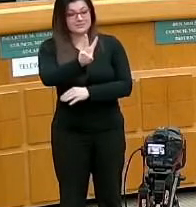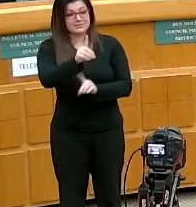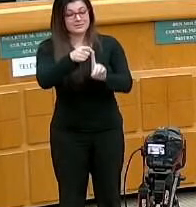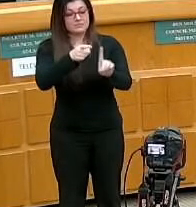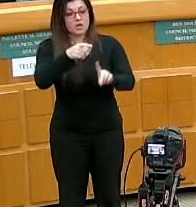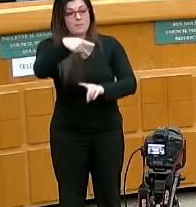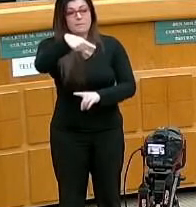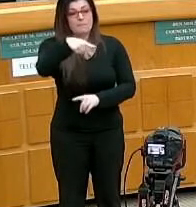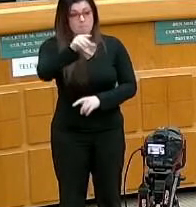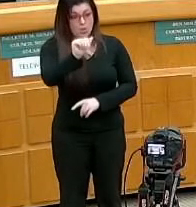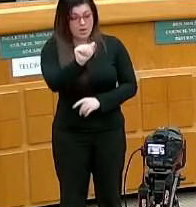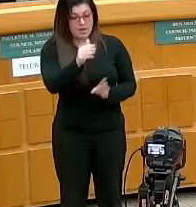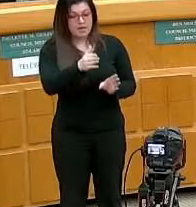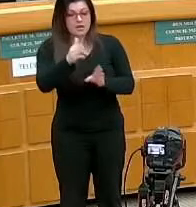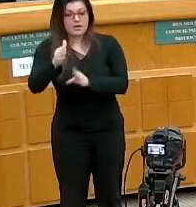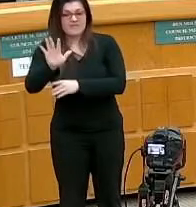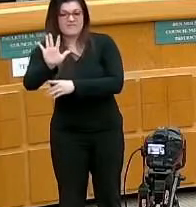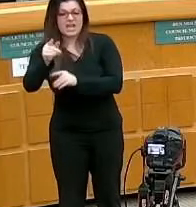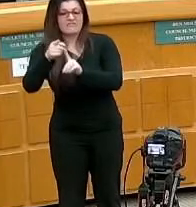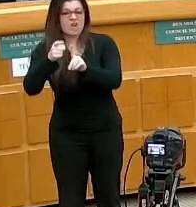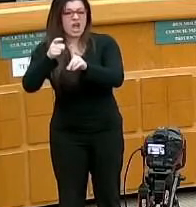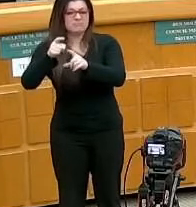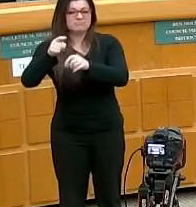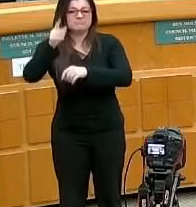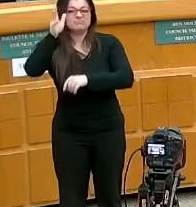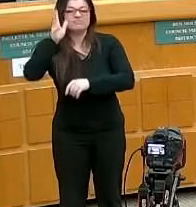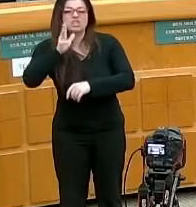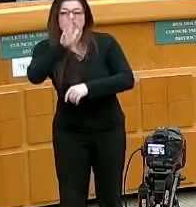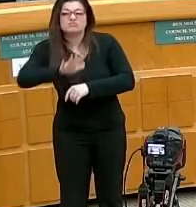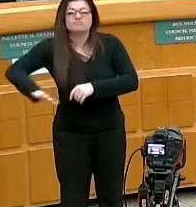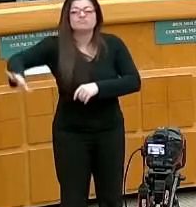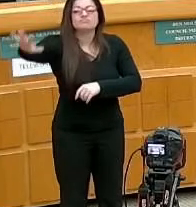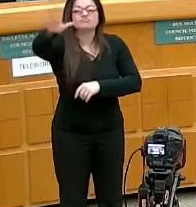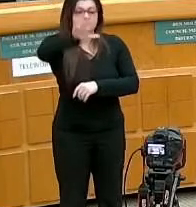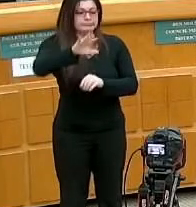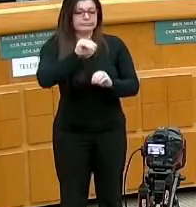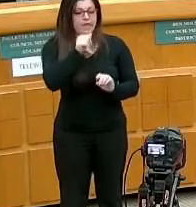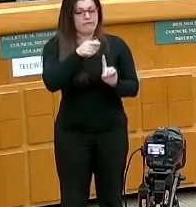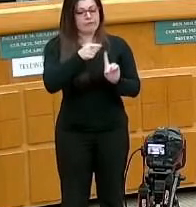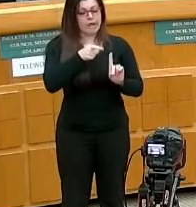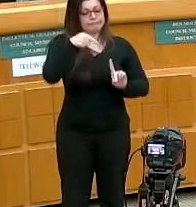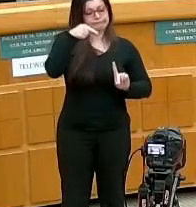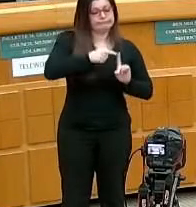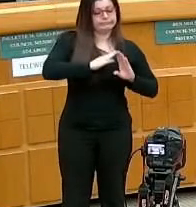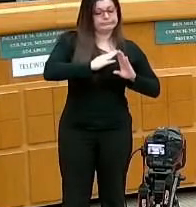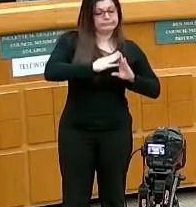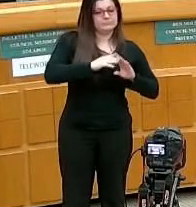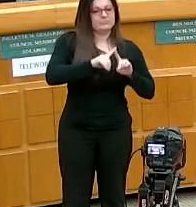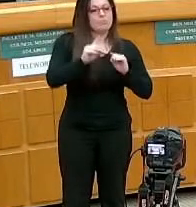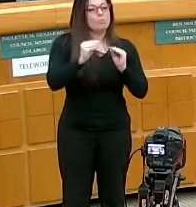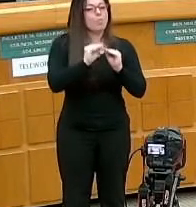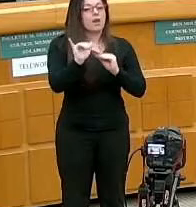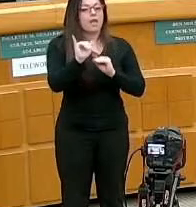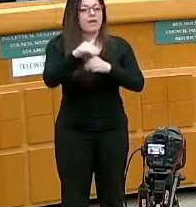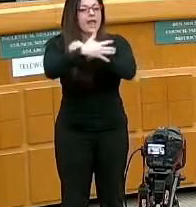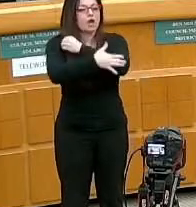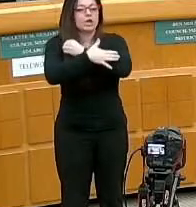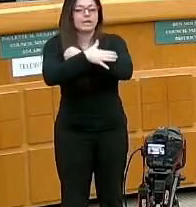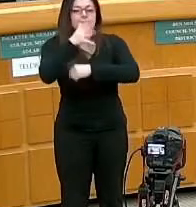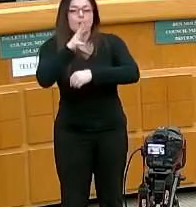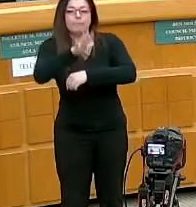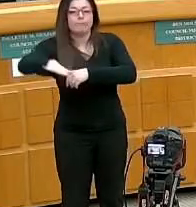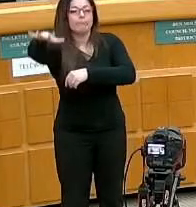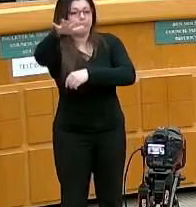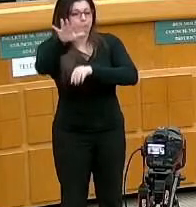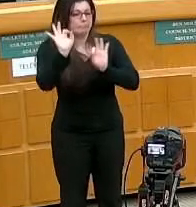Nueces County. So they don't live in any particular city, but rather just kind of in the unincorporated portions of Nueces County. And